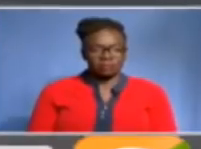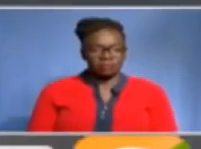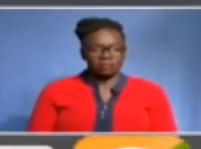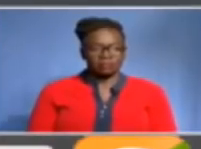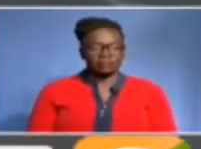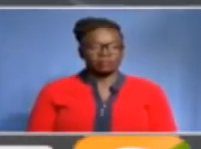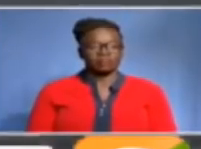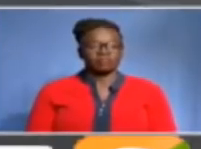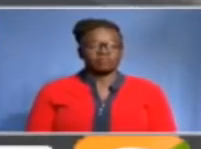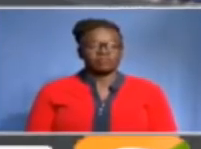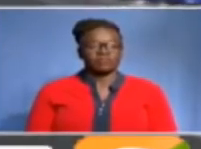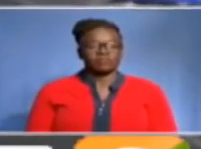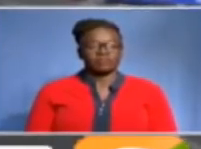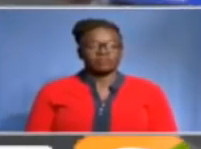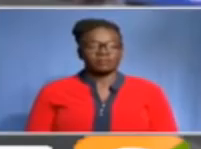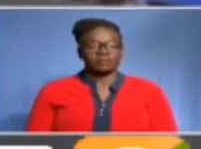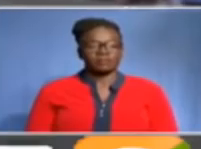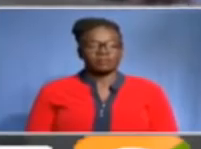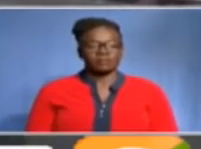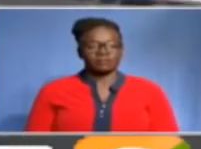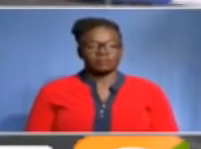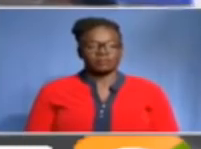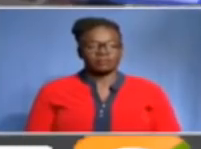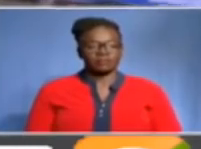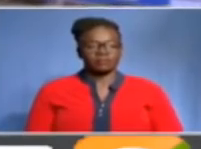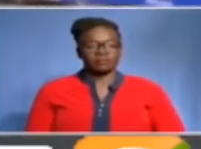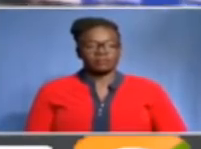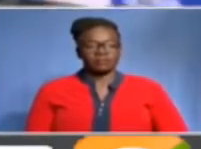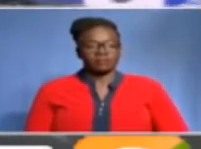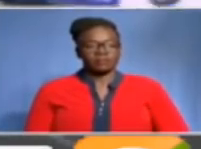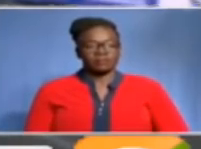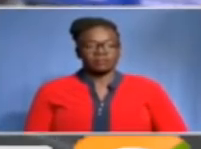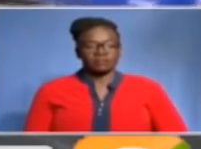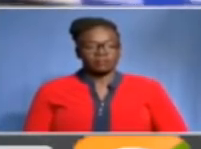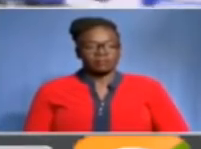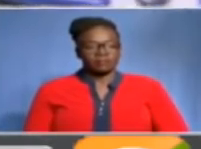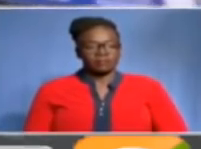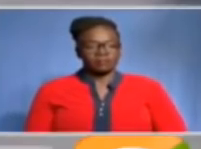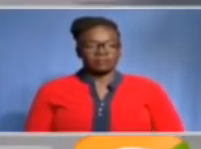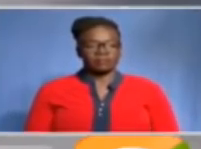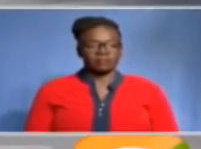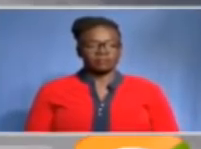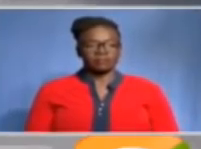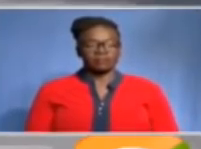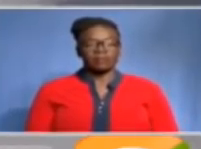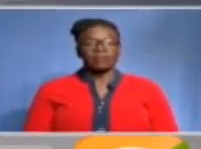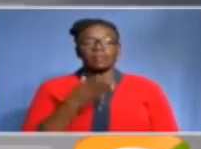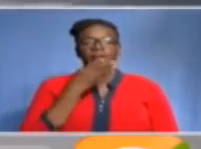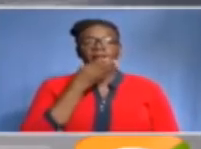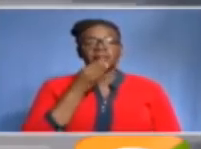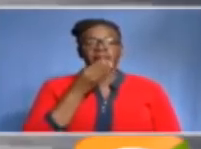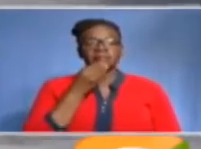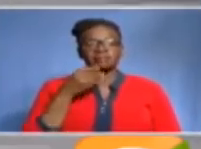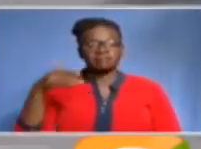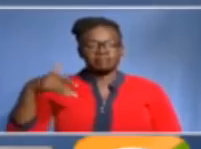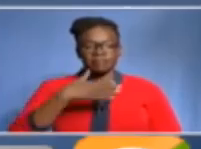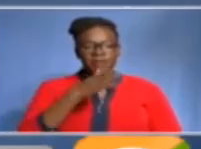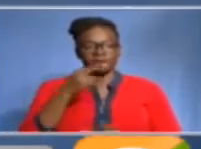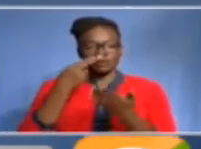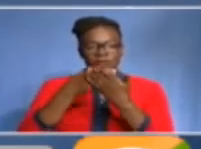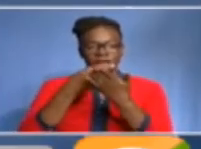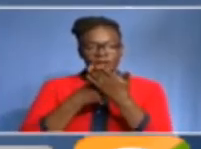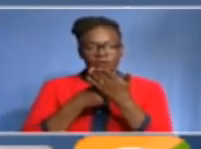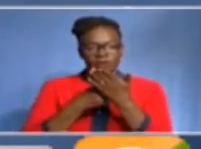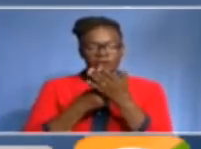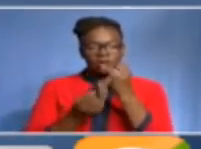about this. The greatest performance in the history of marathon running on the male side. The men's marathon record, which had been set in the same